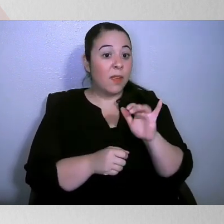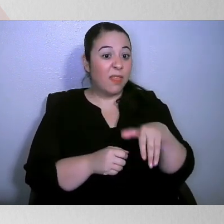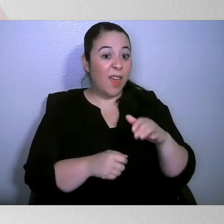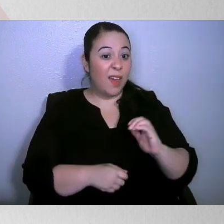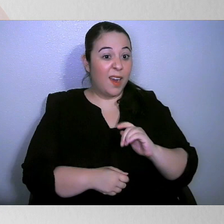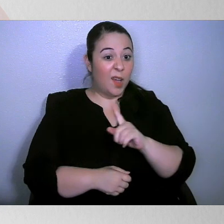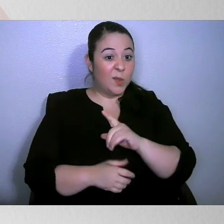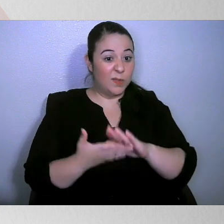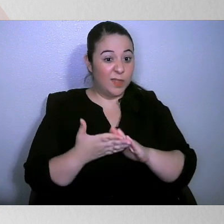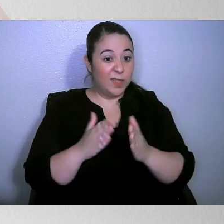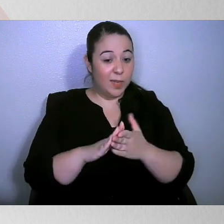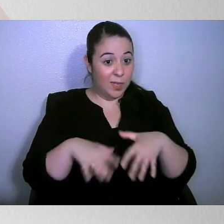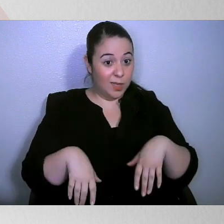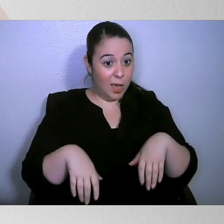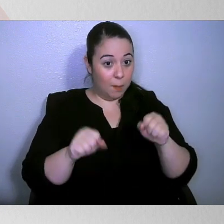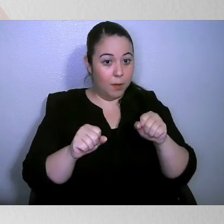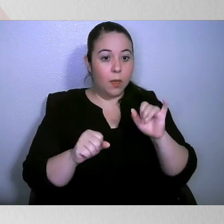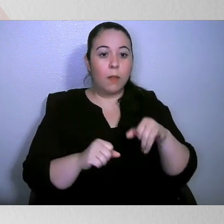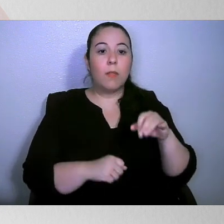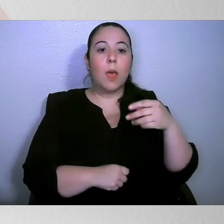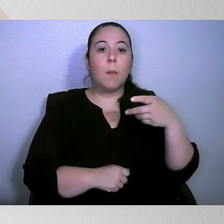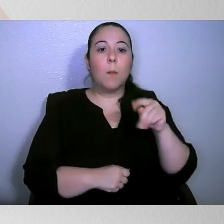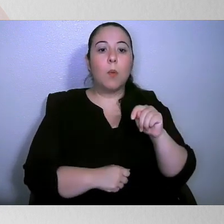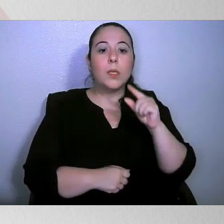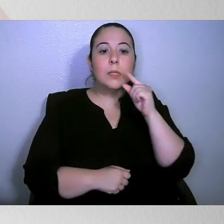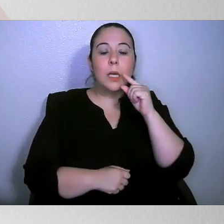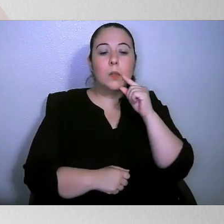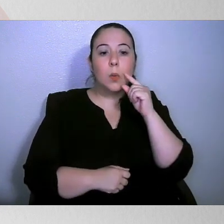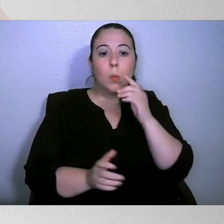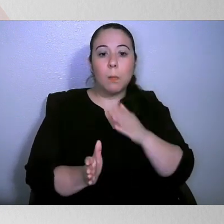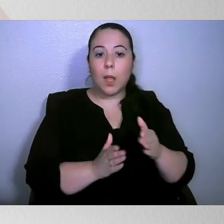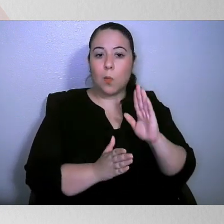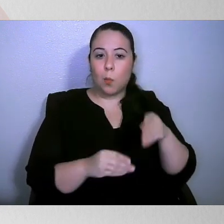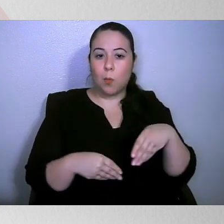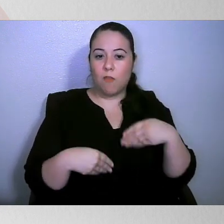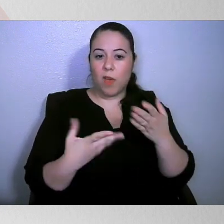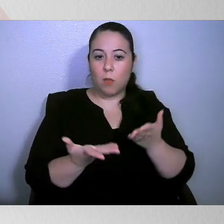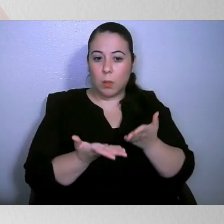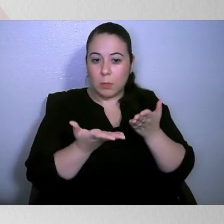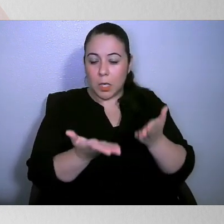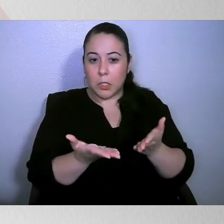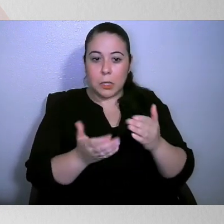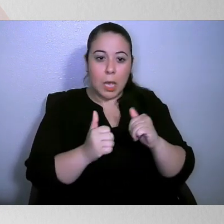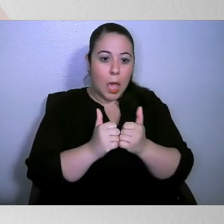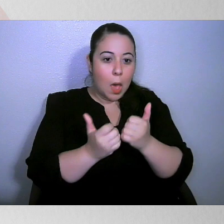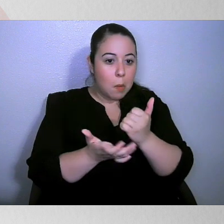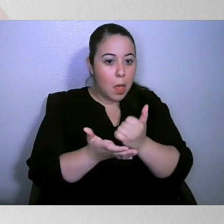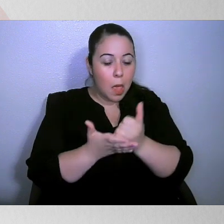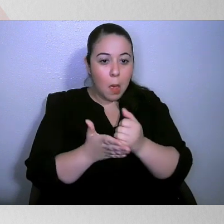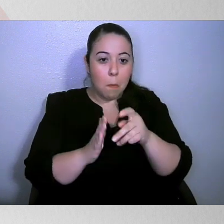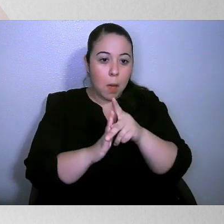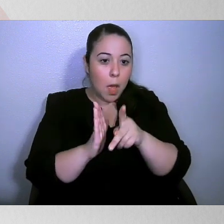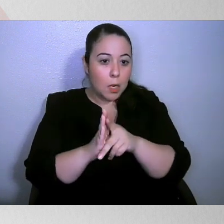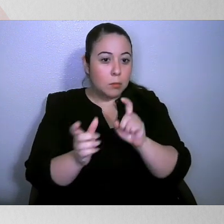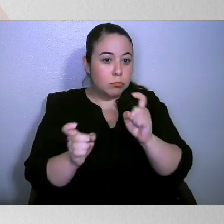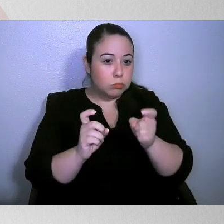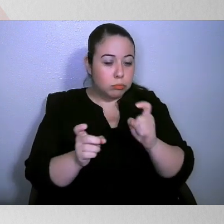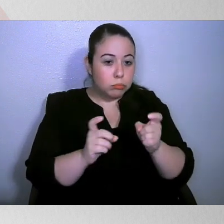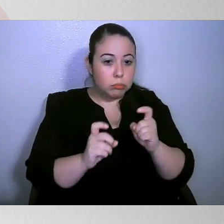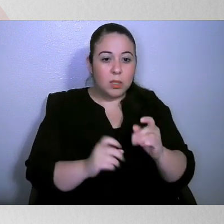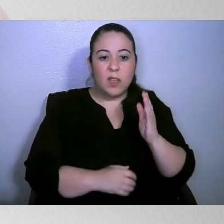Port San Antonio Area Regional Center Plan will provide recommendations and strategies to guide policy changes, future investments,